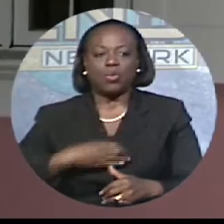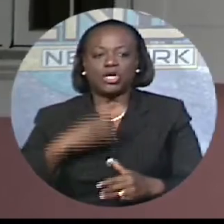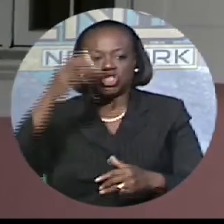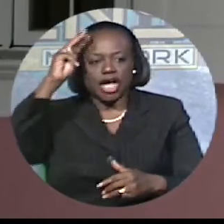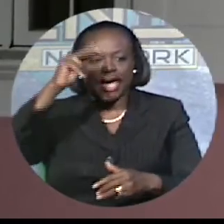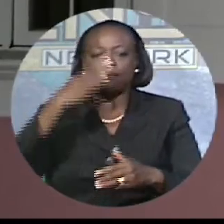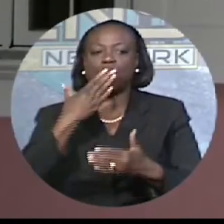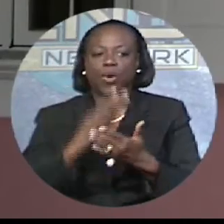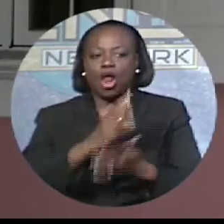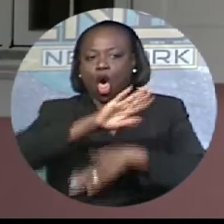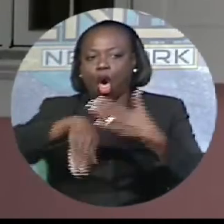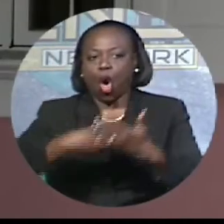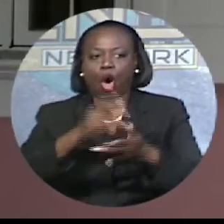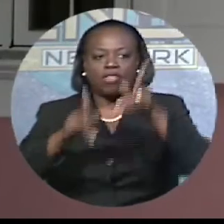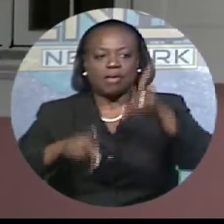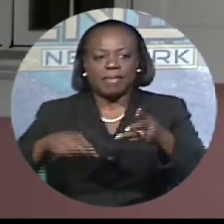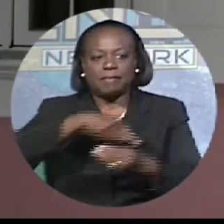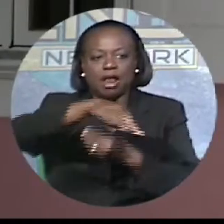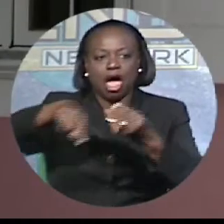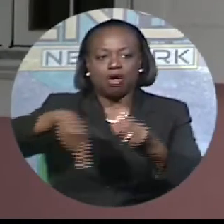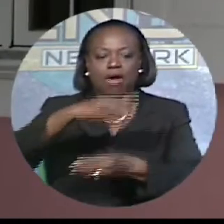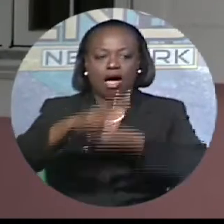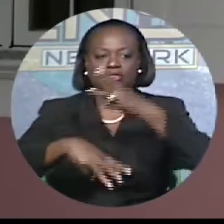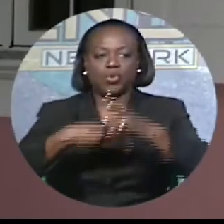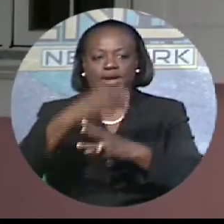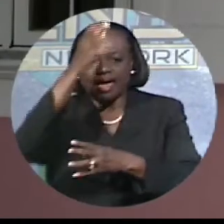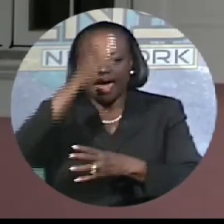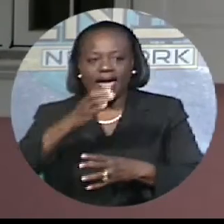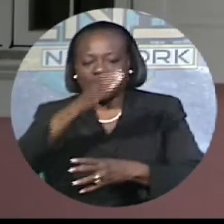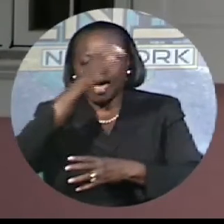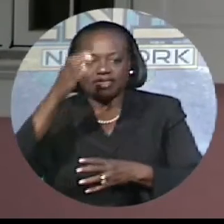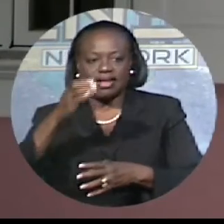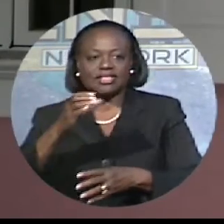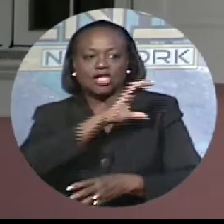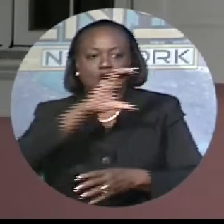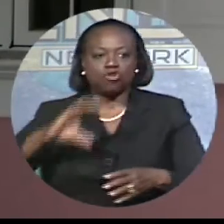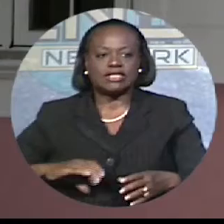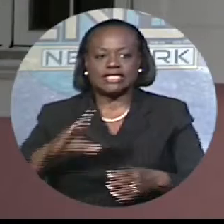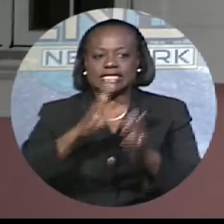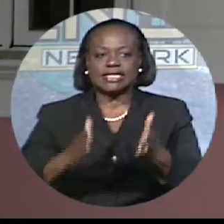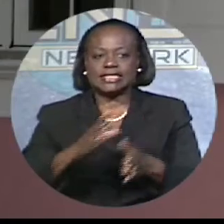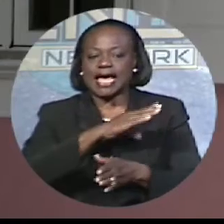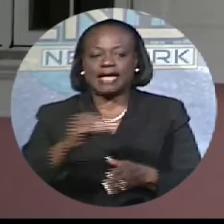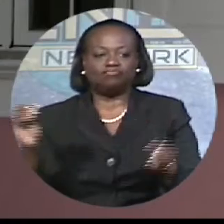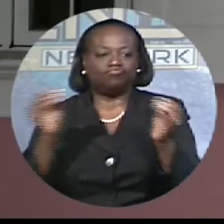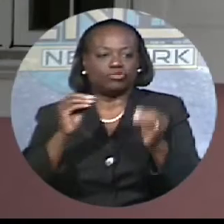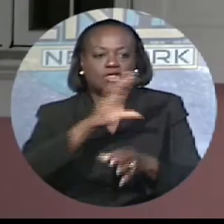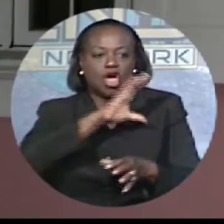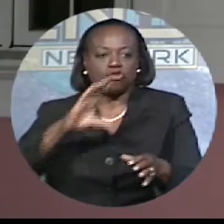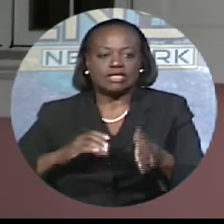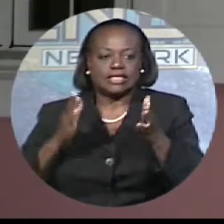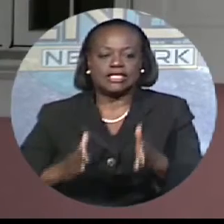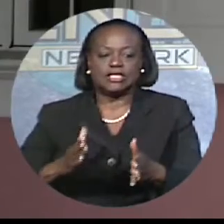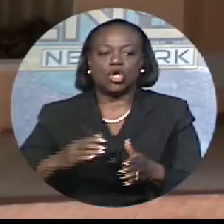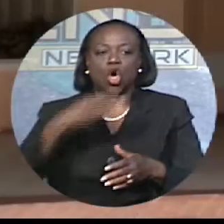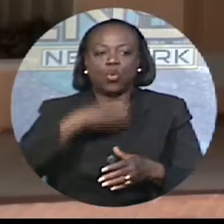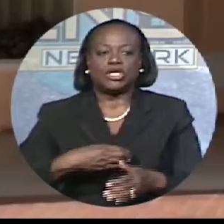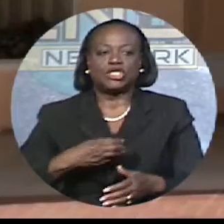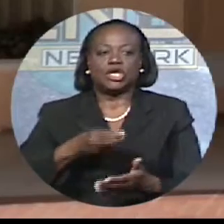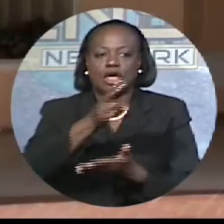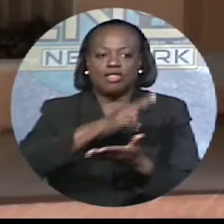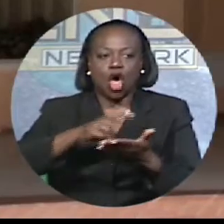world, Catholics, Christians, even non-Christians, will wish the Holy Father all the best in his